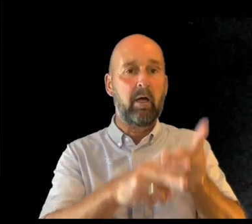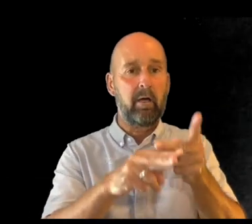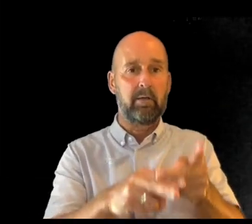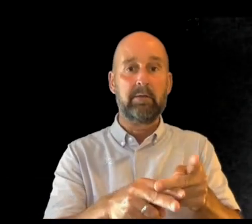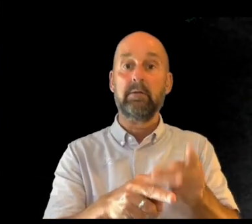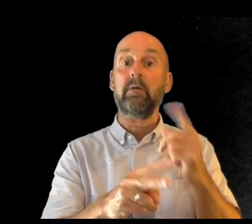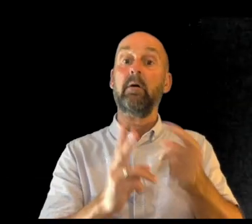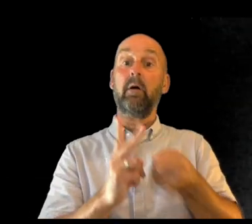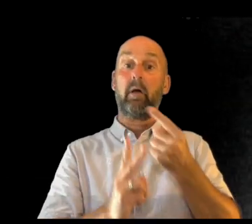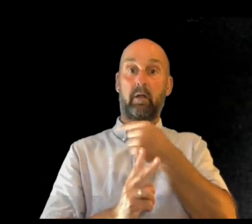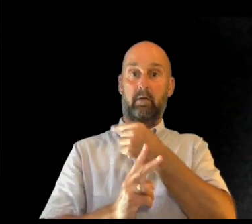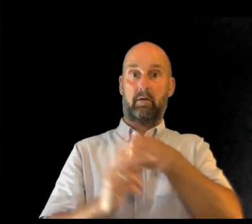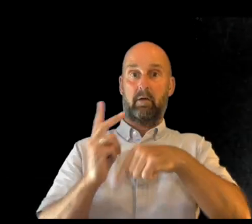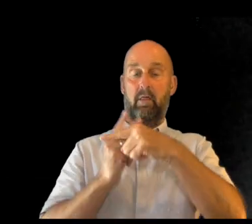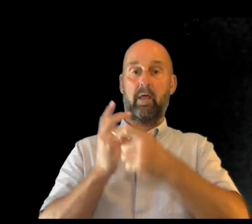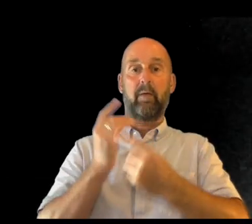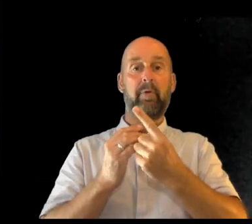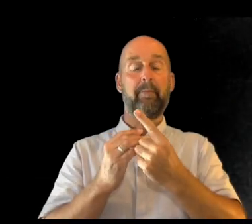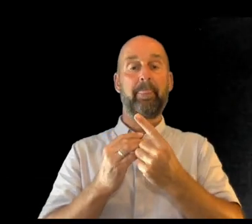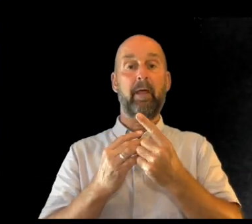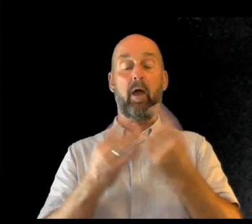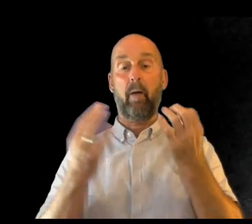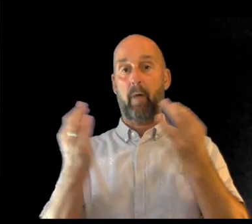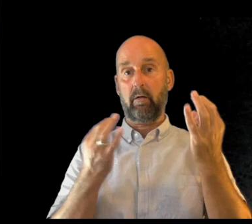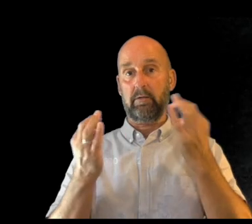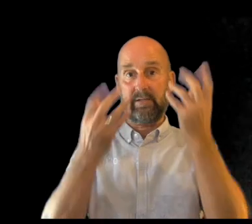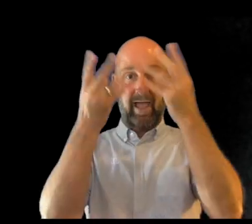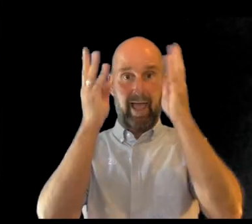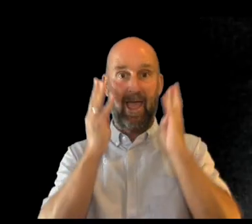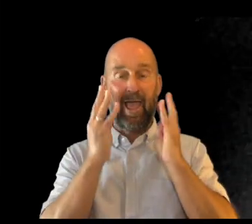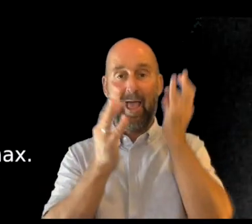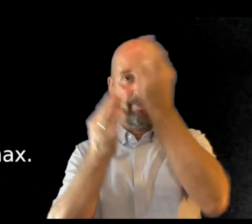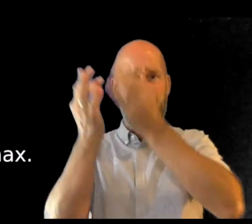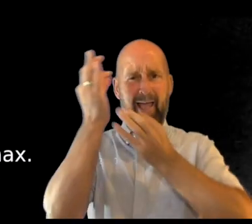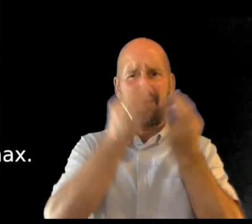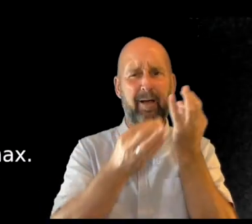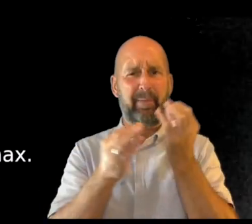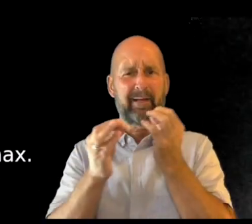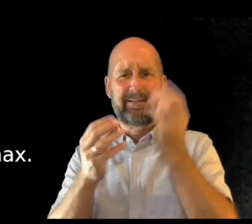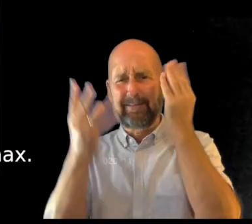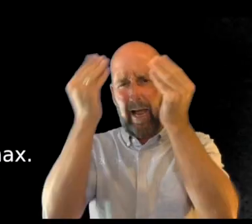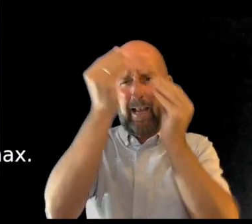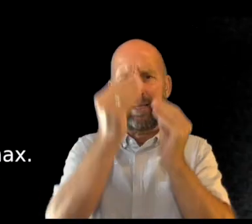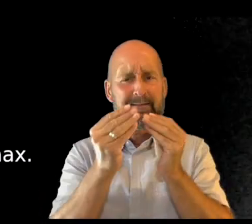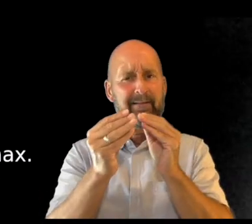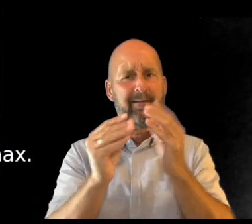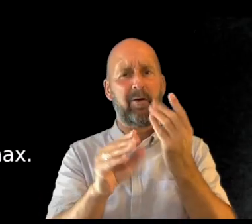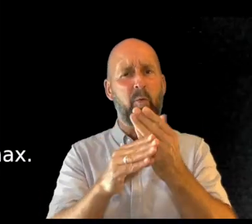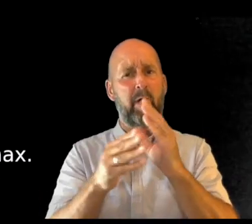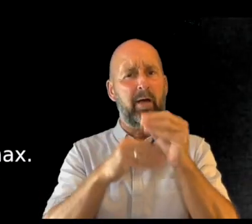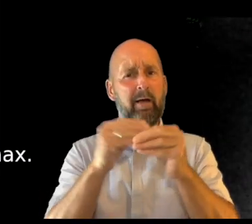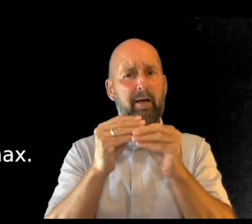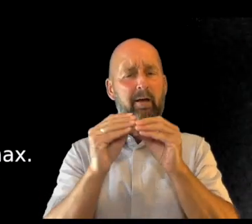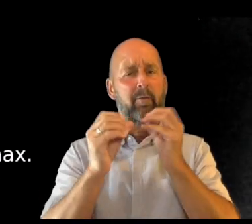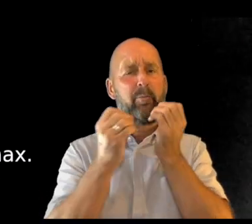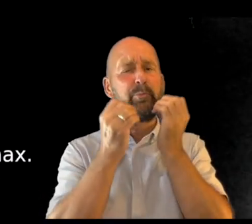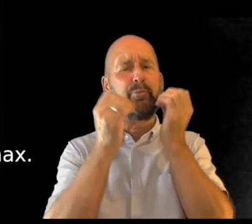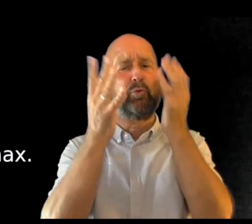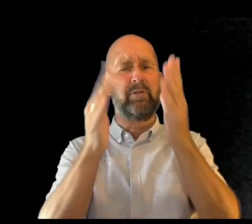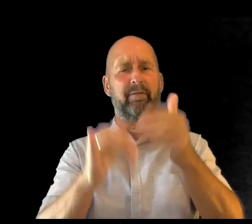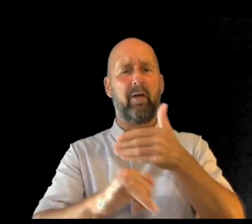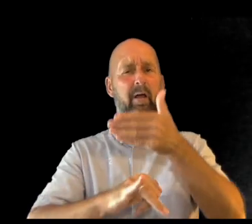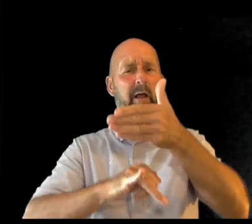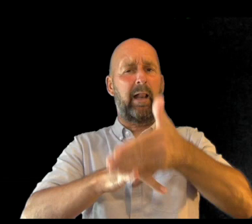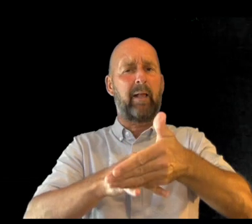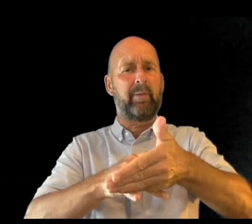of backstage unfolds. Models, hair, makeup, stylists, all working towards the beautiful climax.